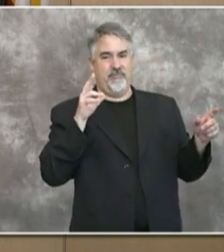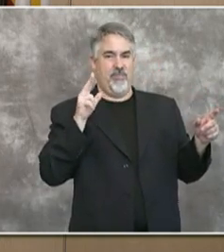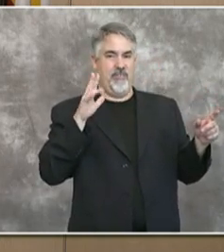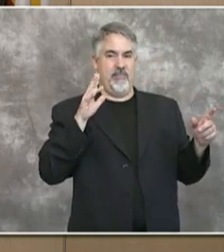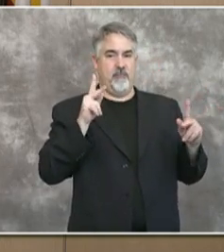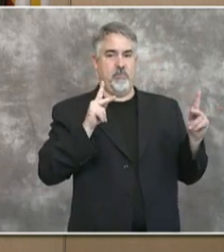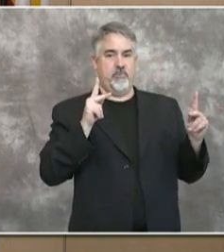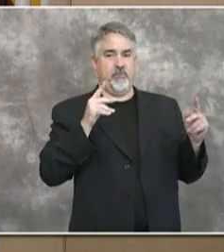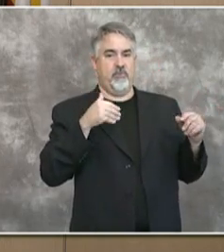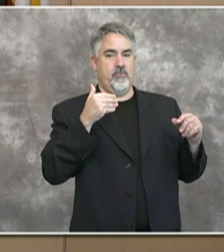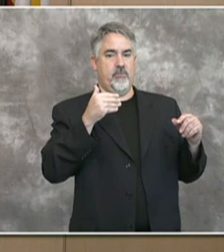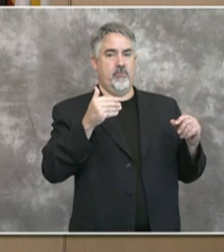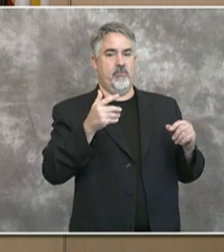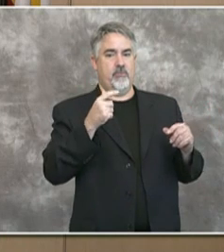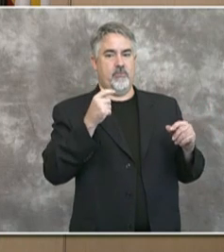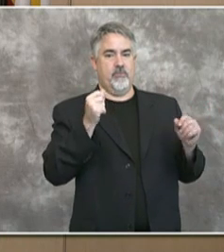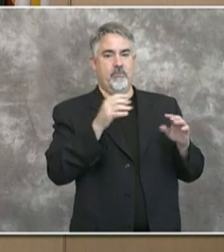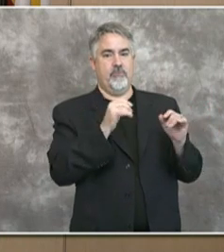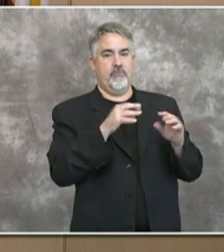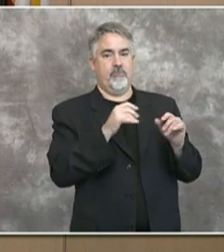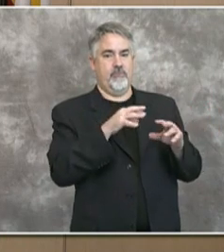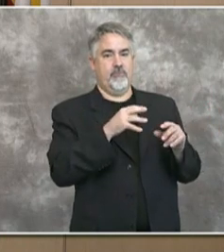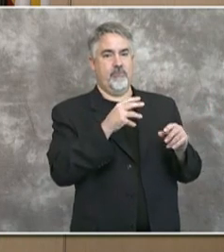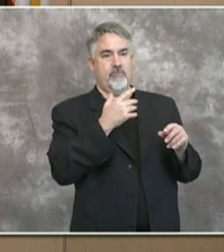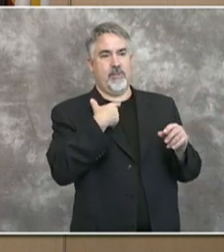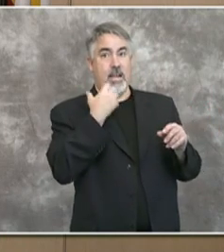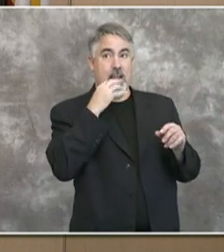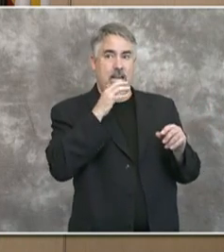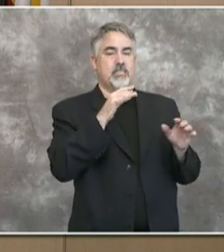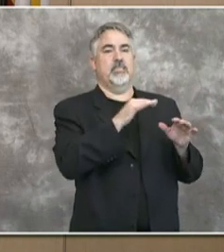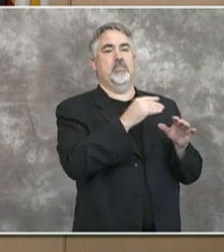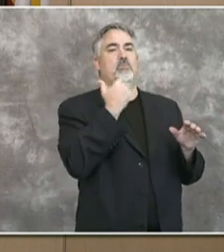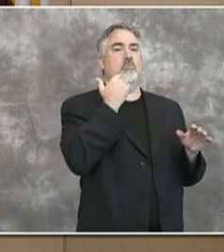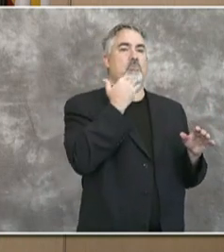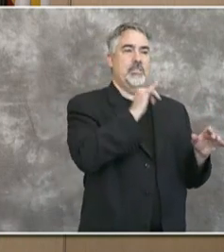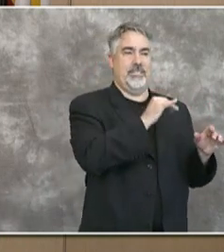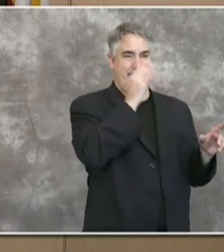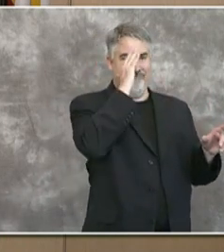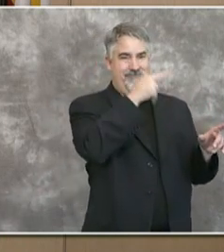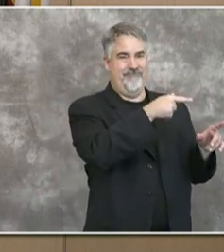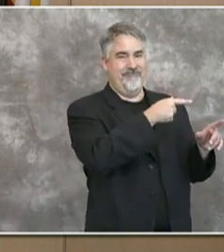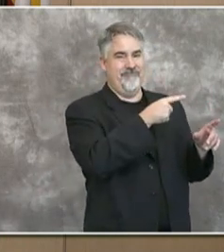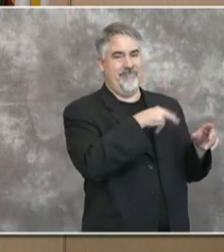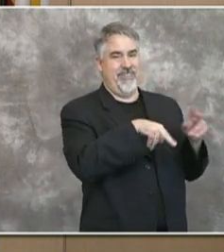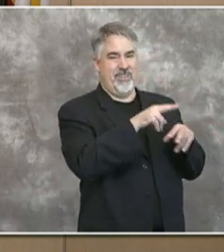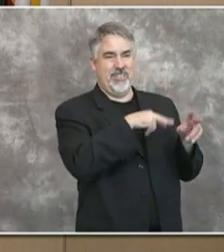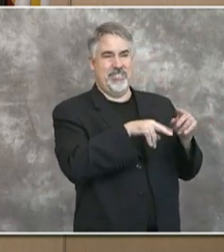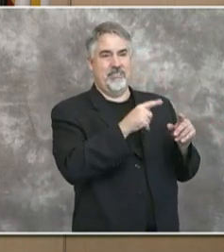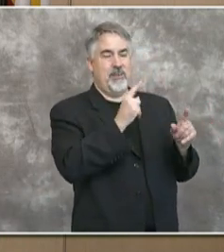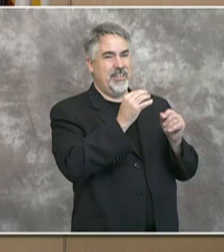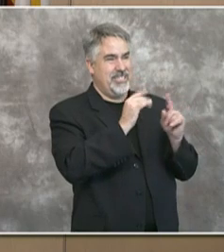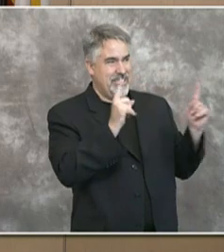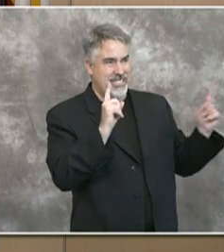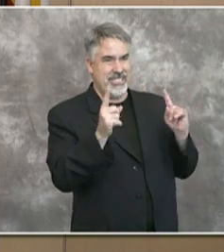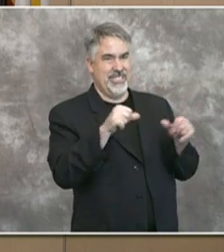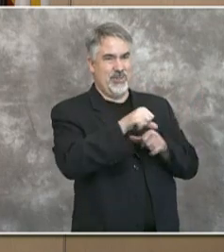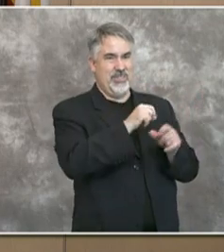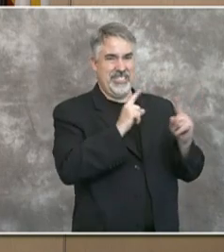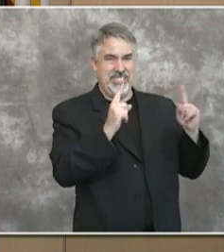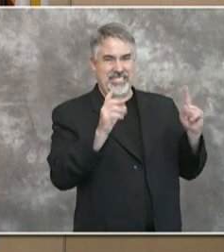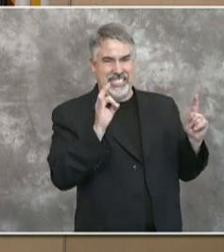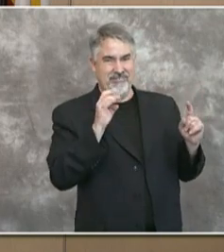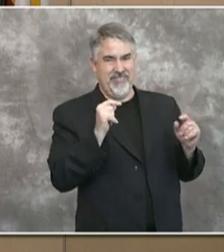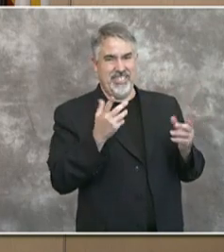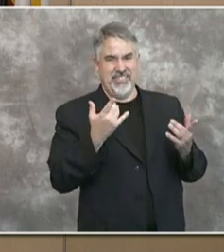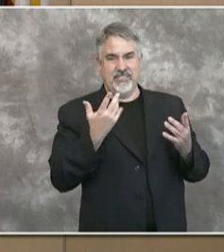even more. And it really is a social gathering of sorts. Now, with COVID-19